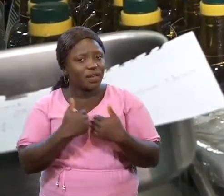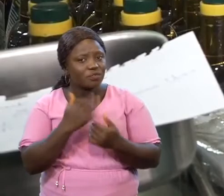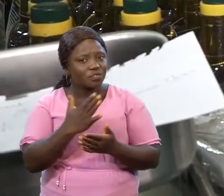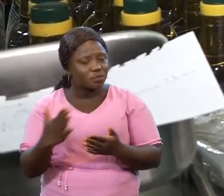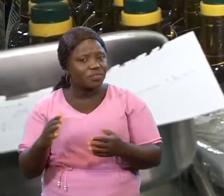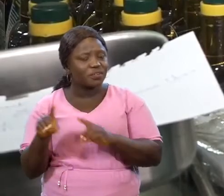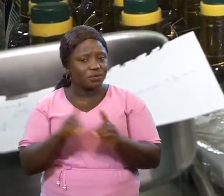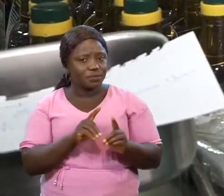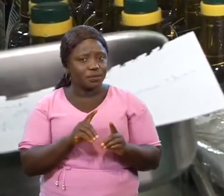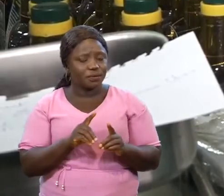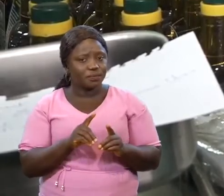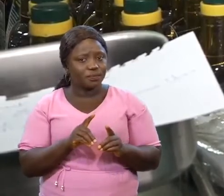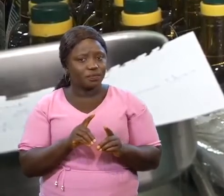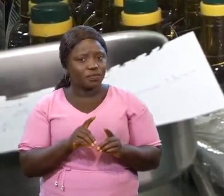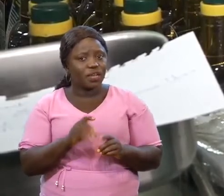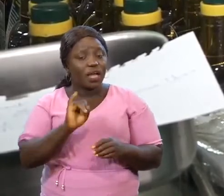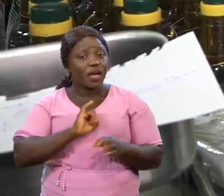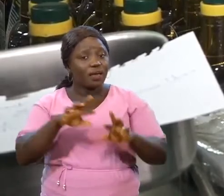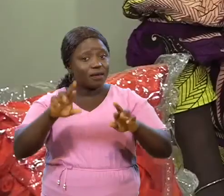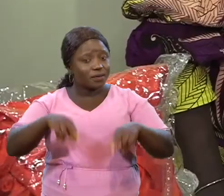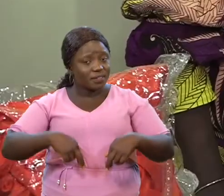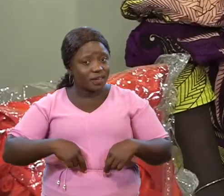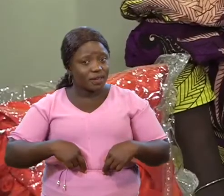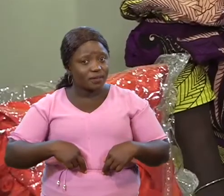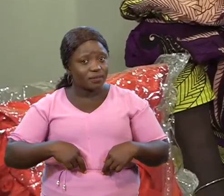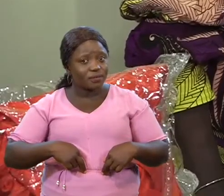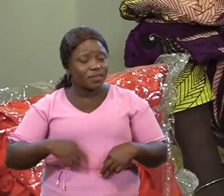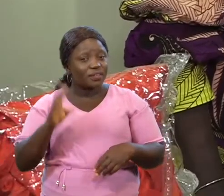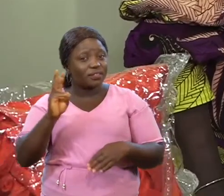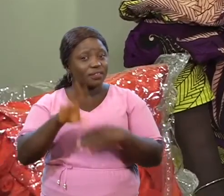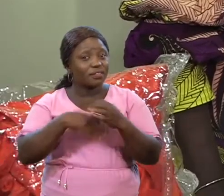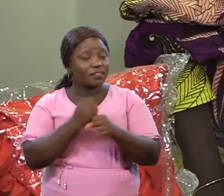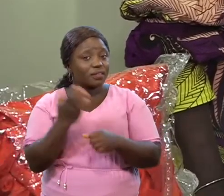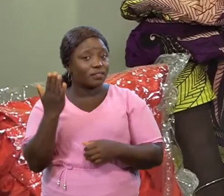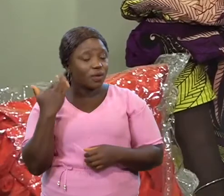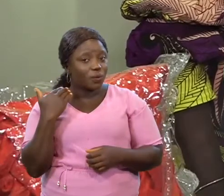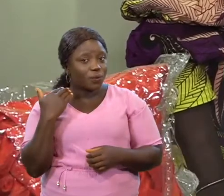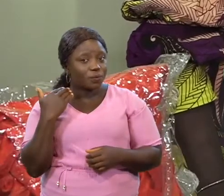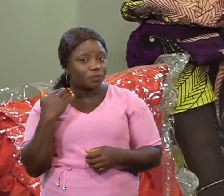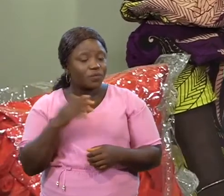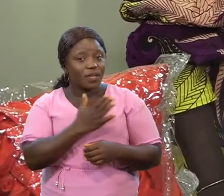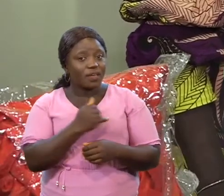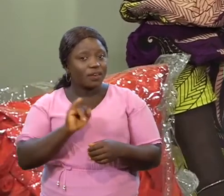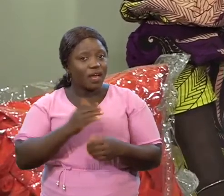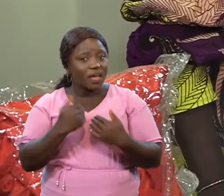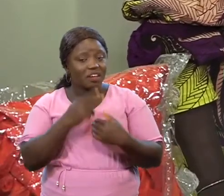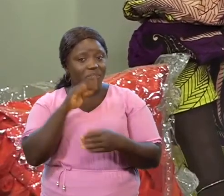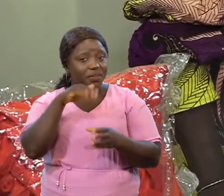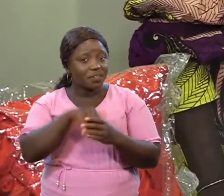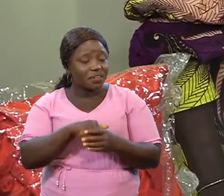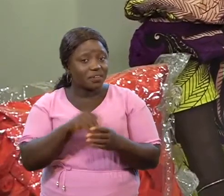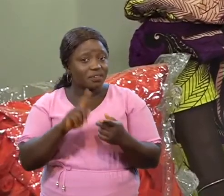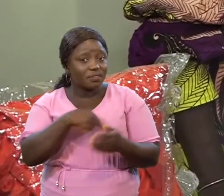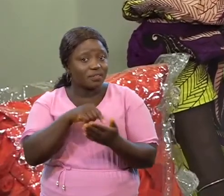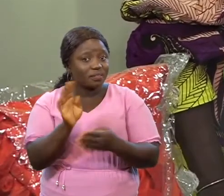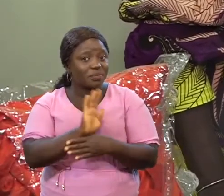children, you have something to do, it's good to have something to do. I retired 6 years ago, and